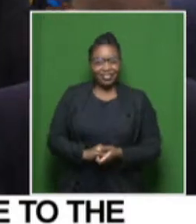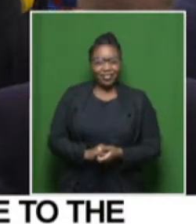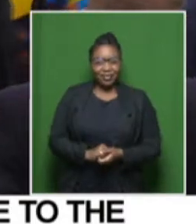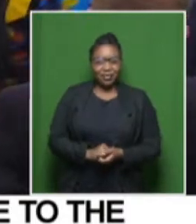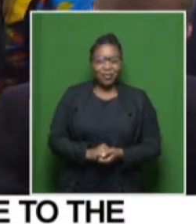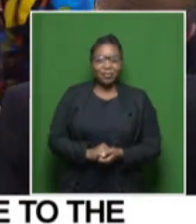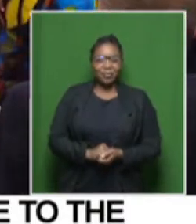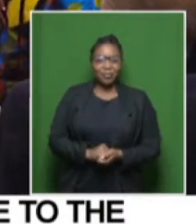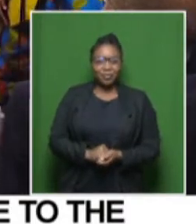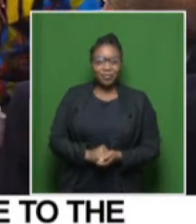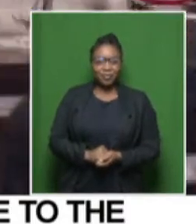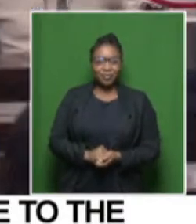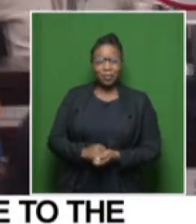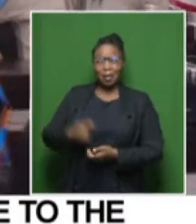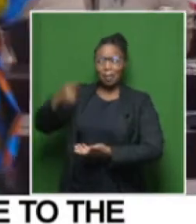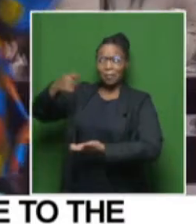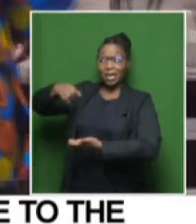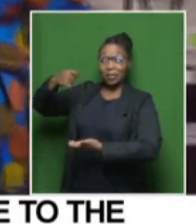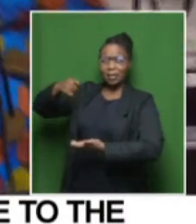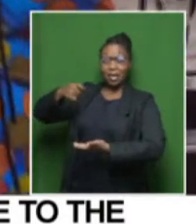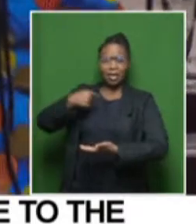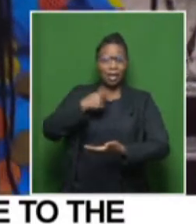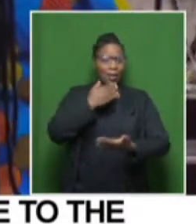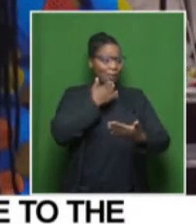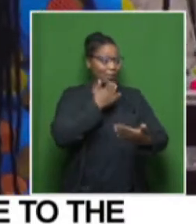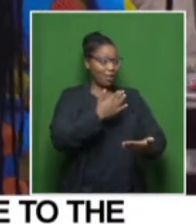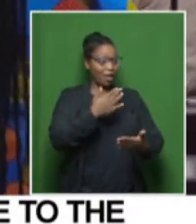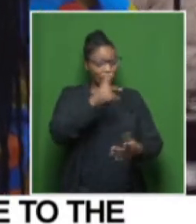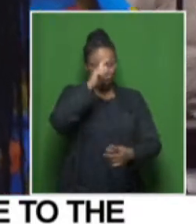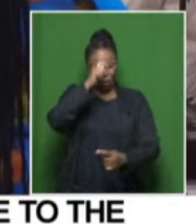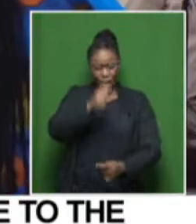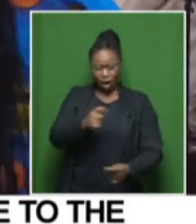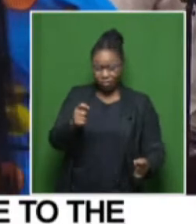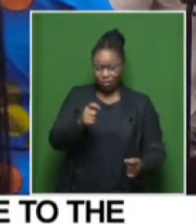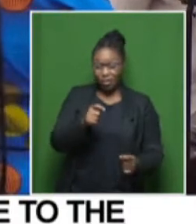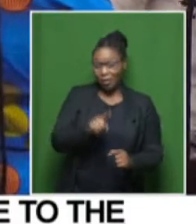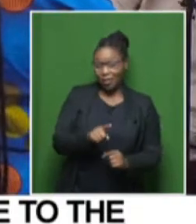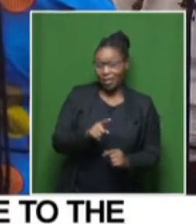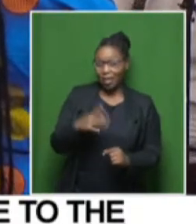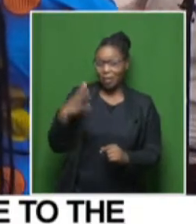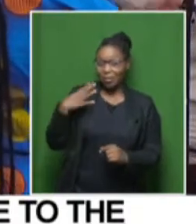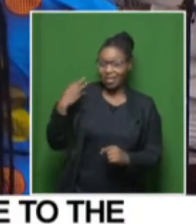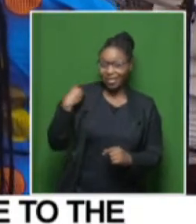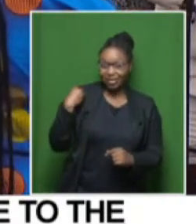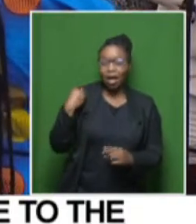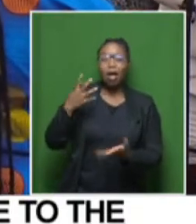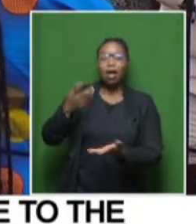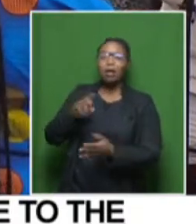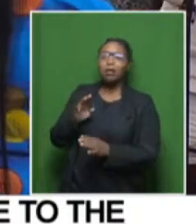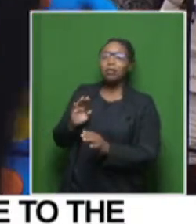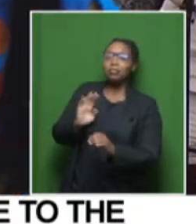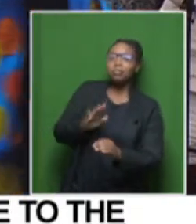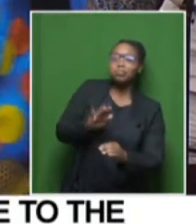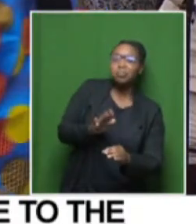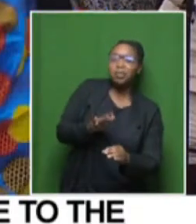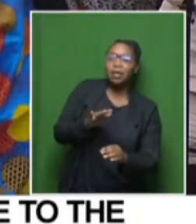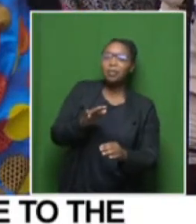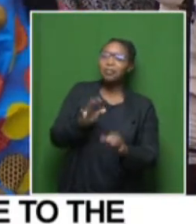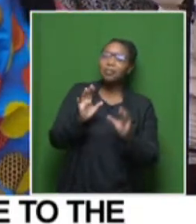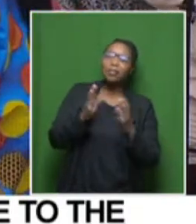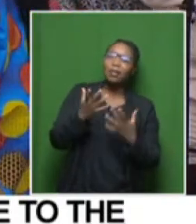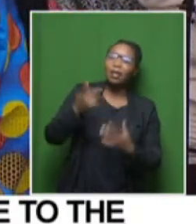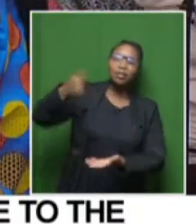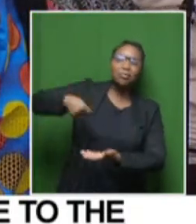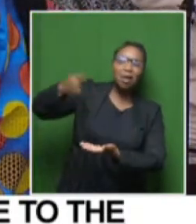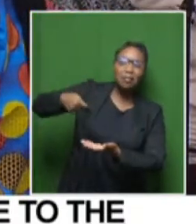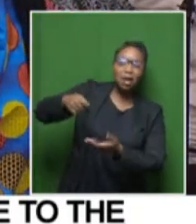I thank the Honorable You must present the bill. Minister. Speaker, Yes,